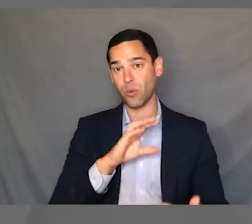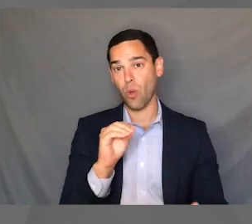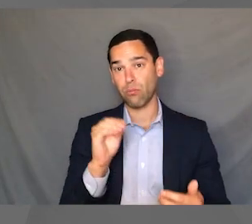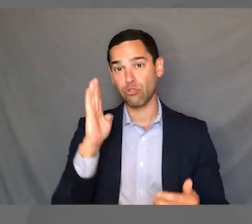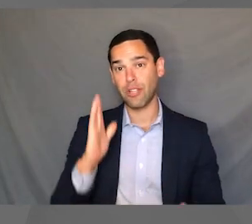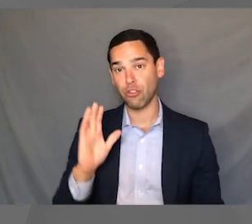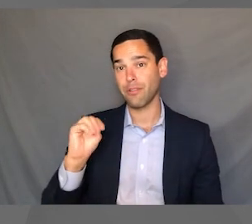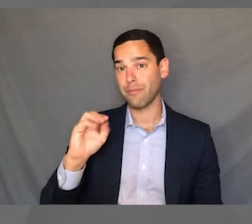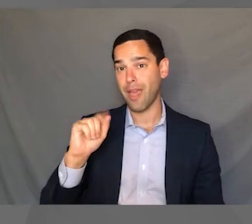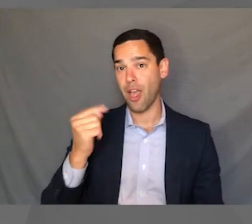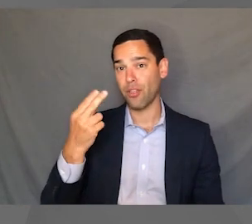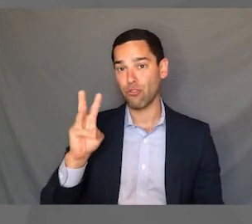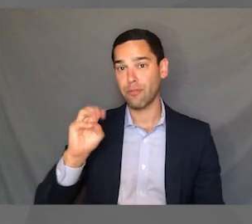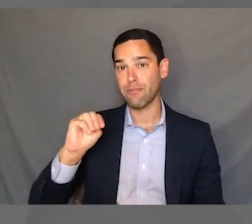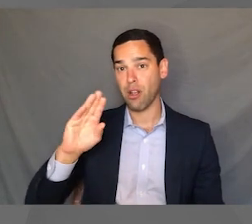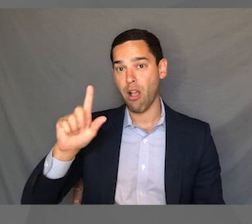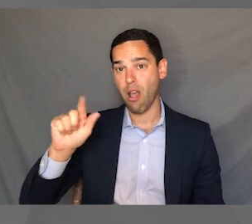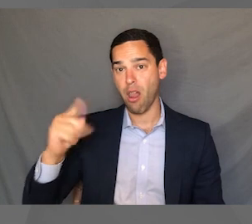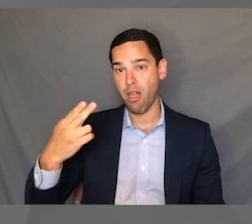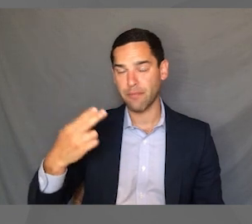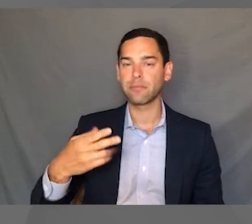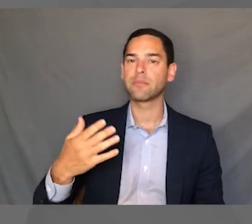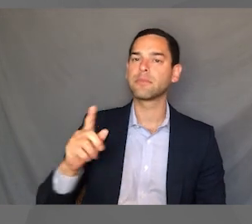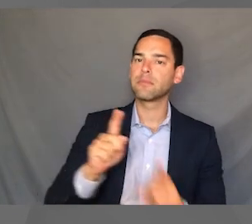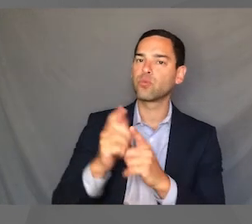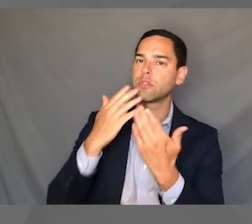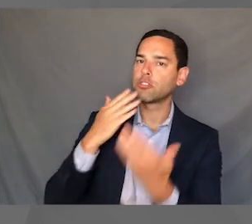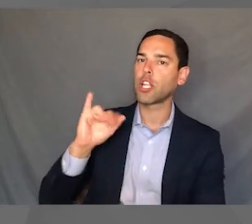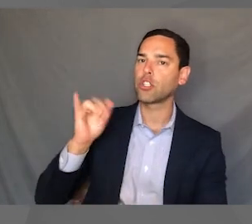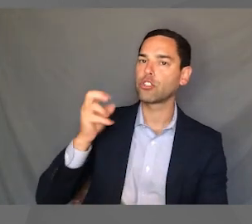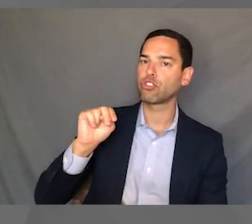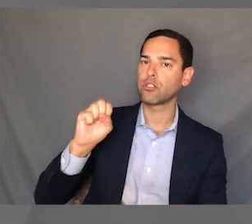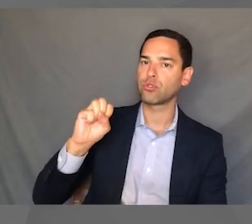Matthew McCullough. I also want to thank Jen Schwartz, who is our session